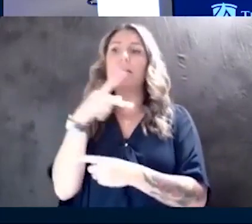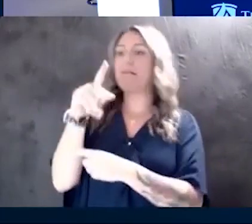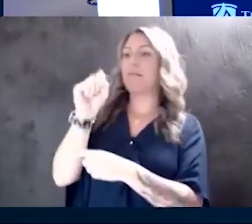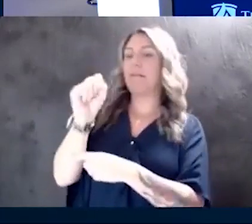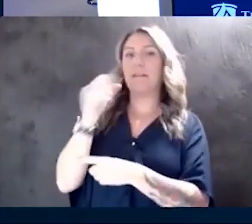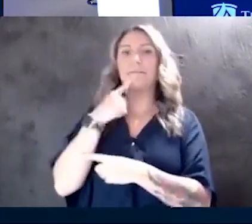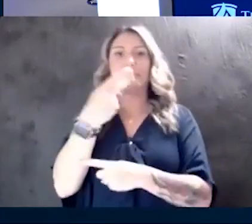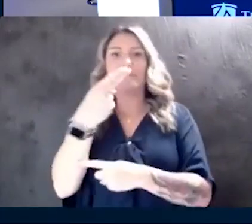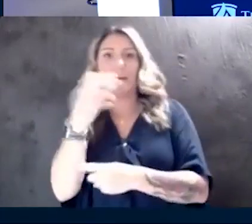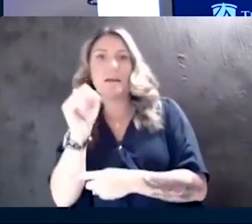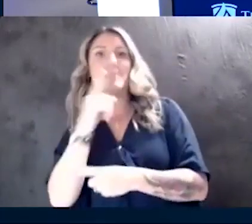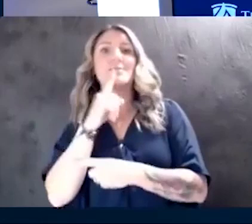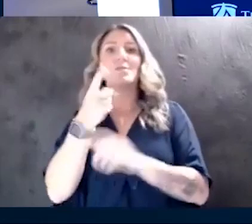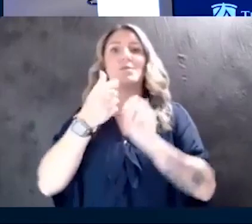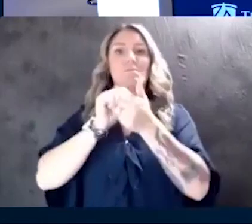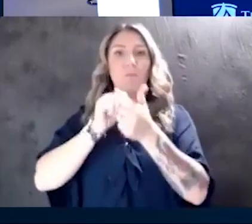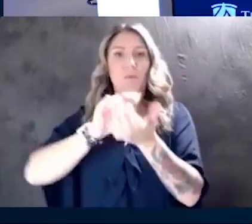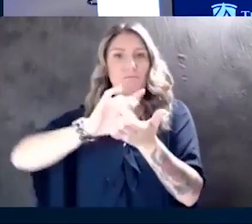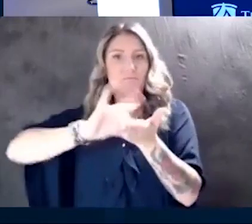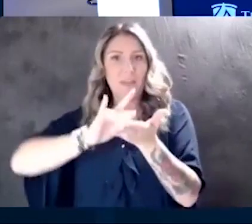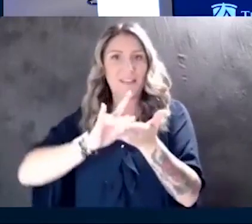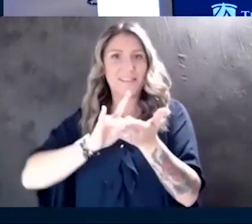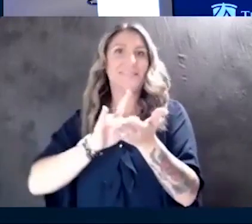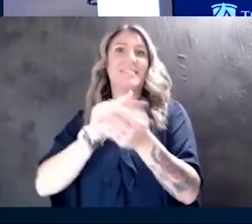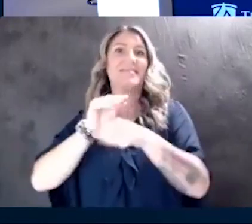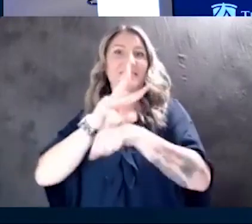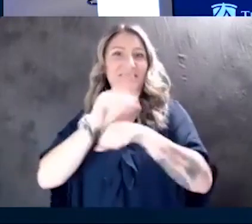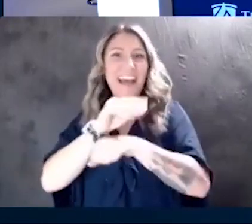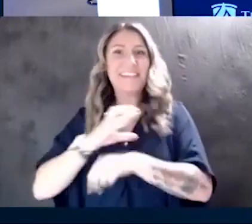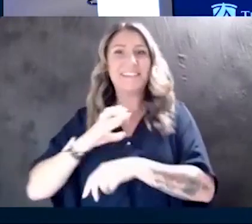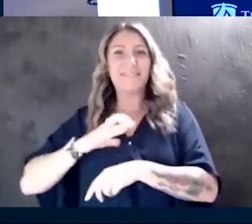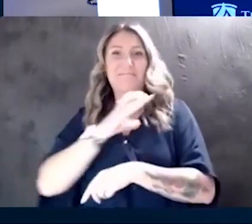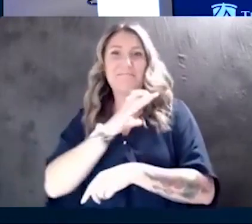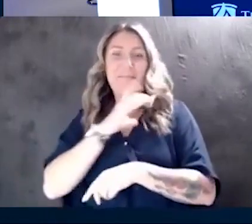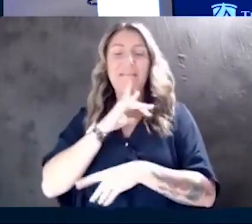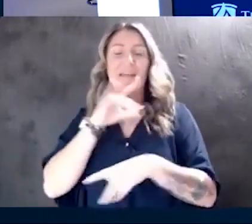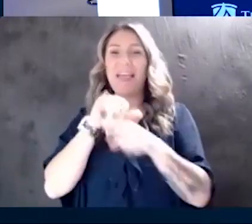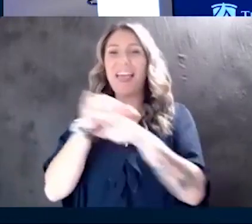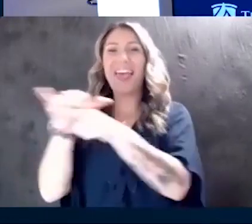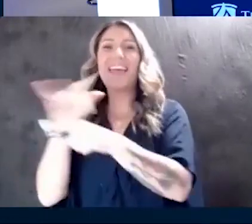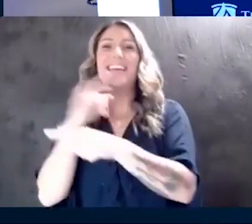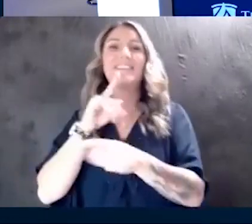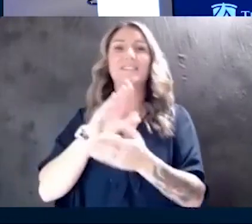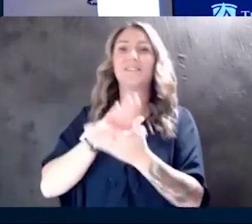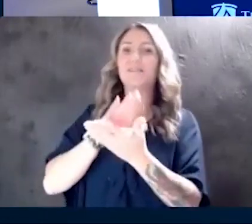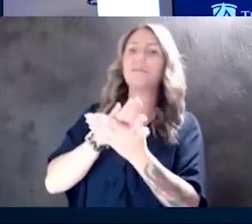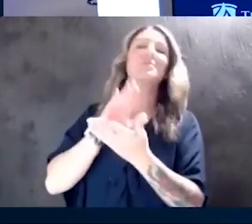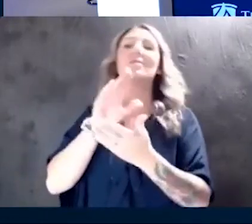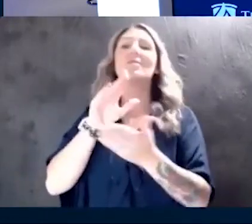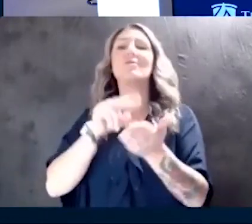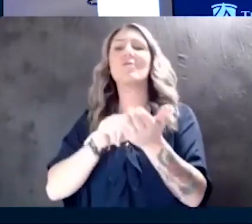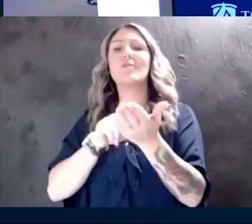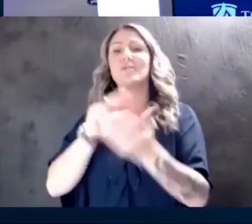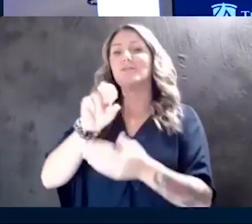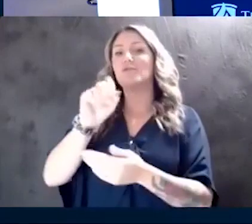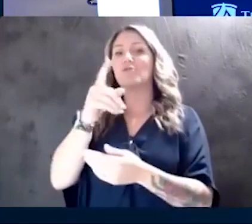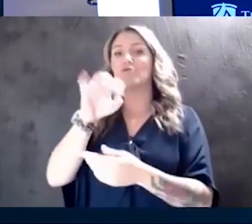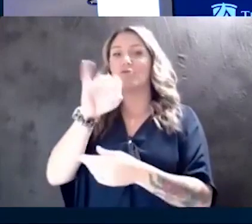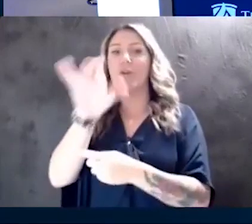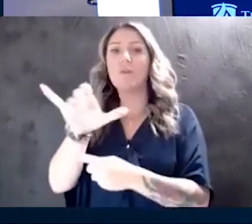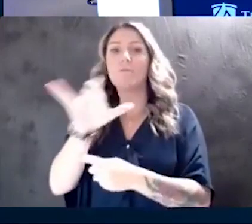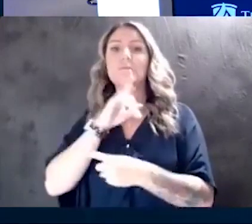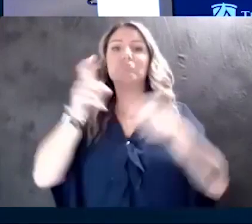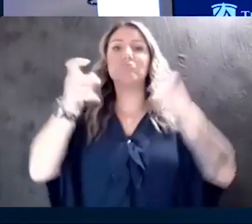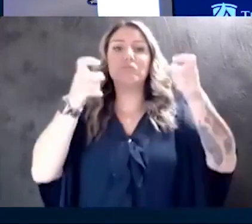Medicine Advisory Committee, say all that real fast, along with school nurse Shelby Rebeck. She is the Director of Health Services for the Shawnee Mission